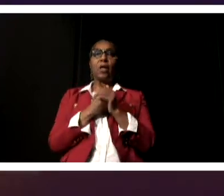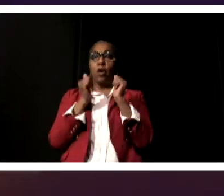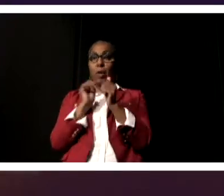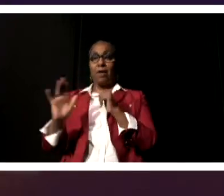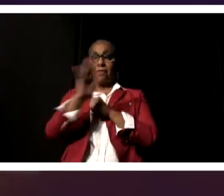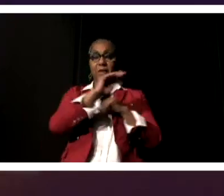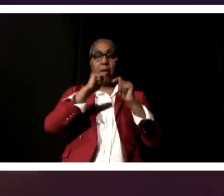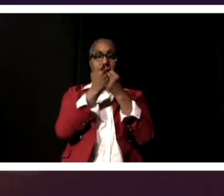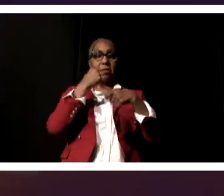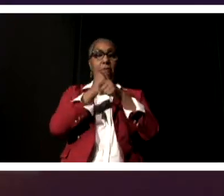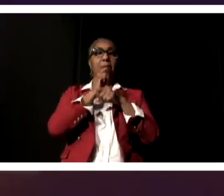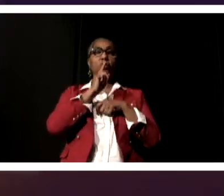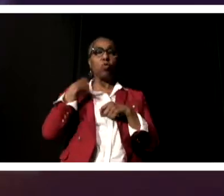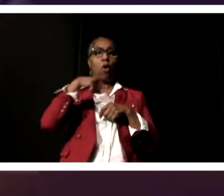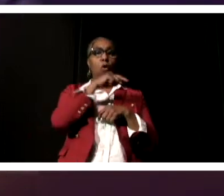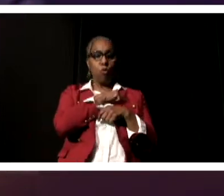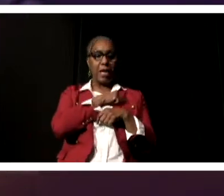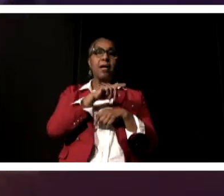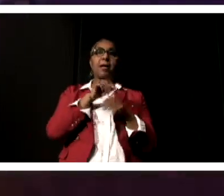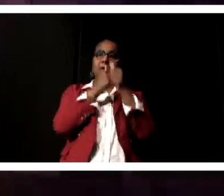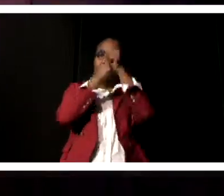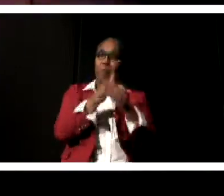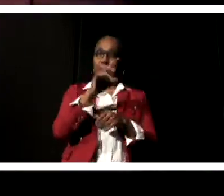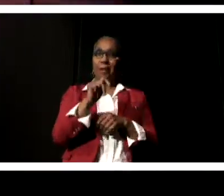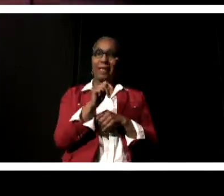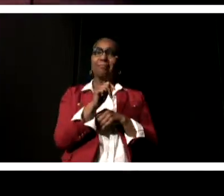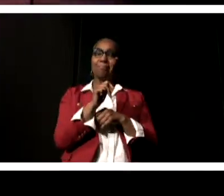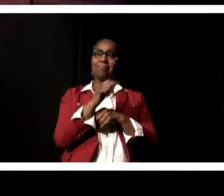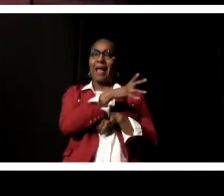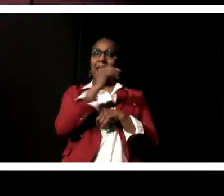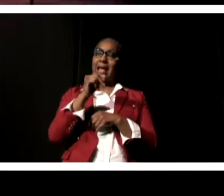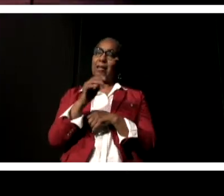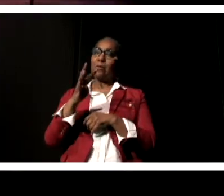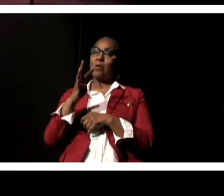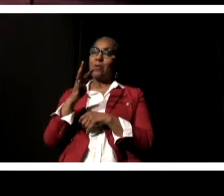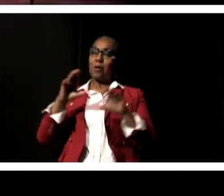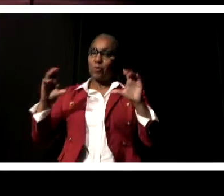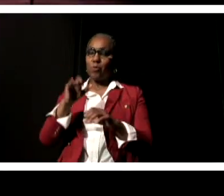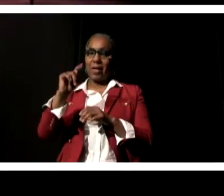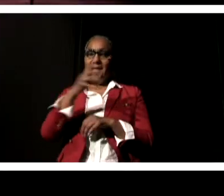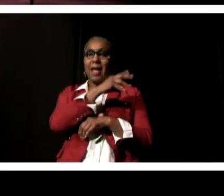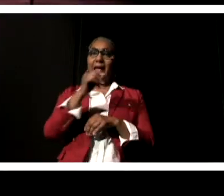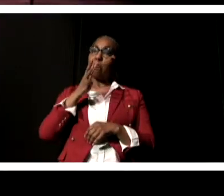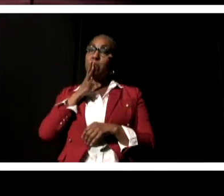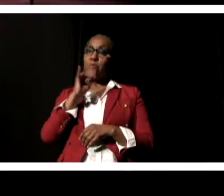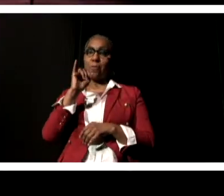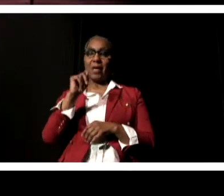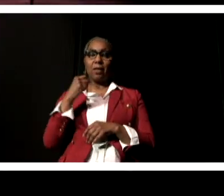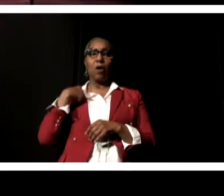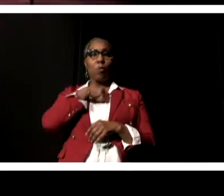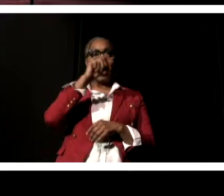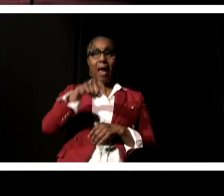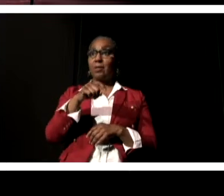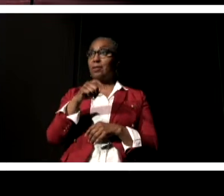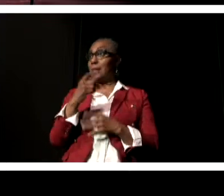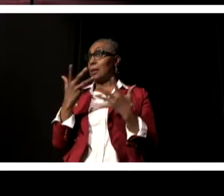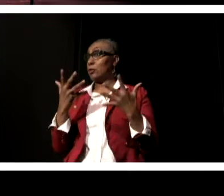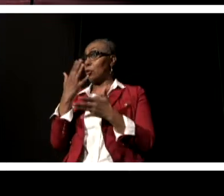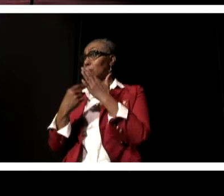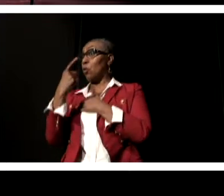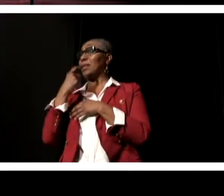to ensure that we all walk the walk and talk the talk. We got to do that. I'm about to say amen over there. I